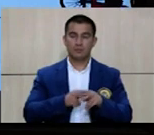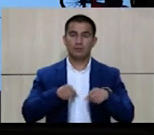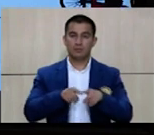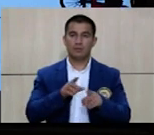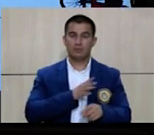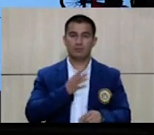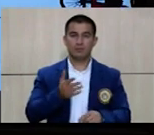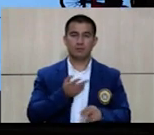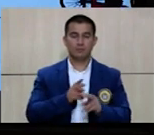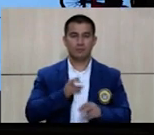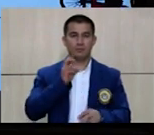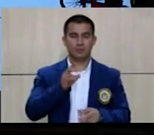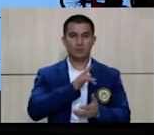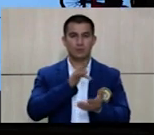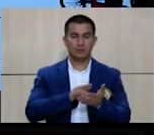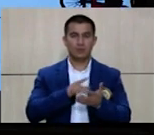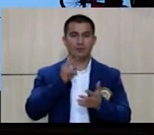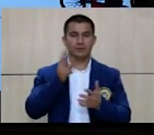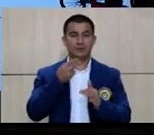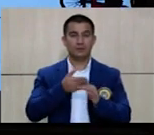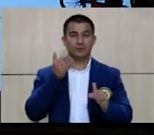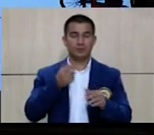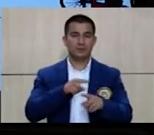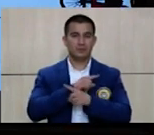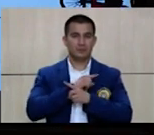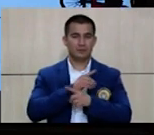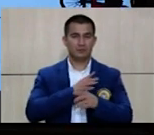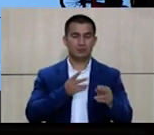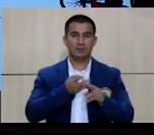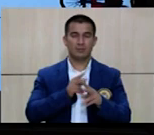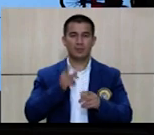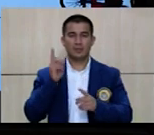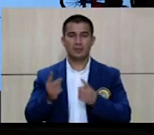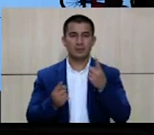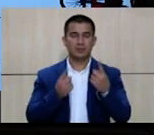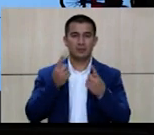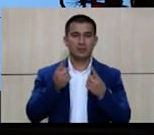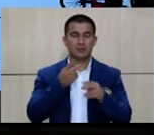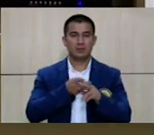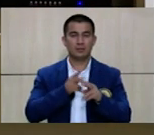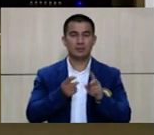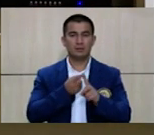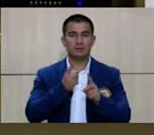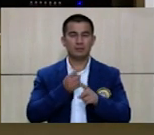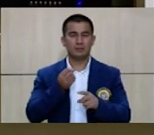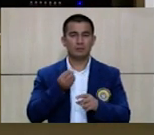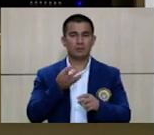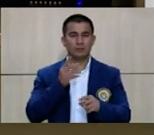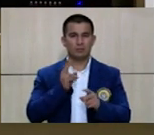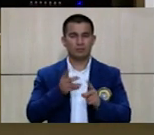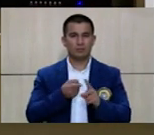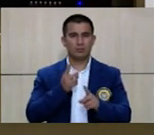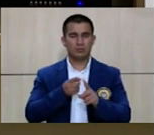B shaharga 2 soat oldin yetib keldi. Har bir velosipedchining tezligini toping.